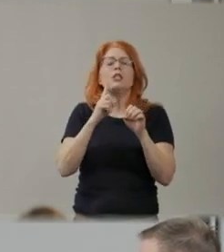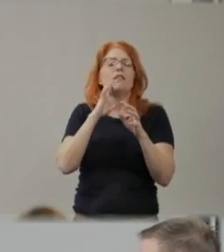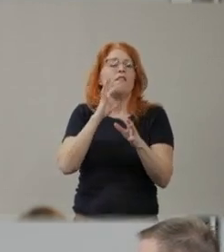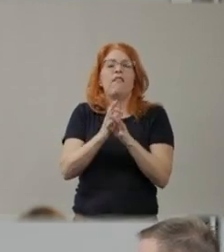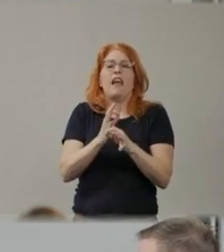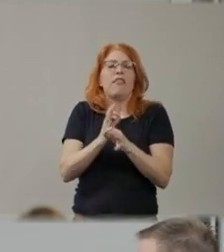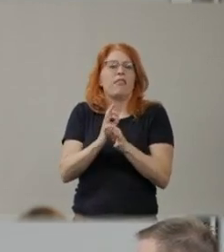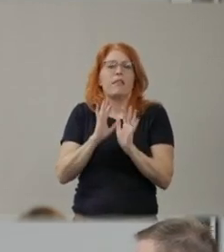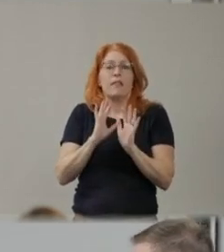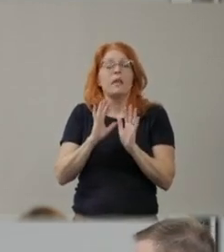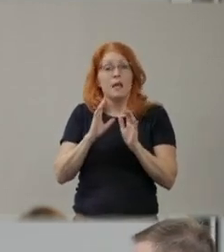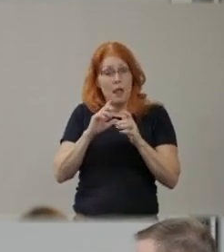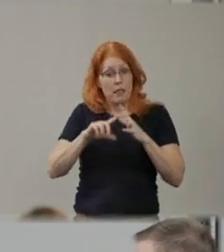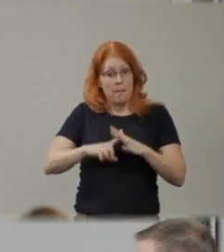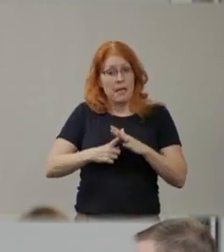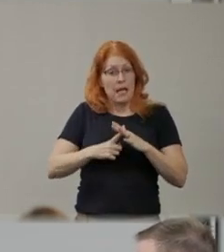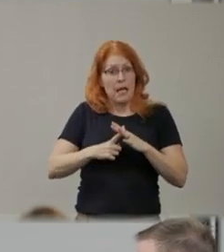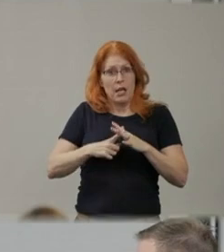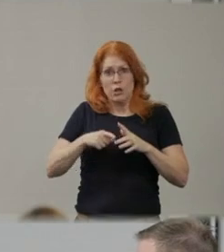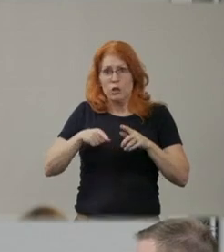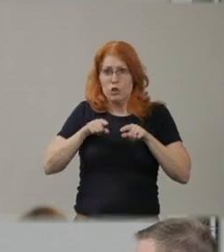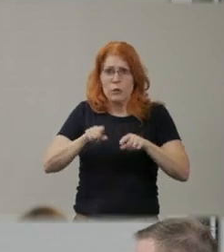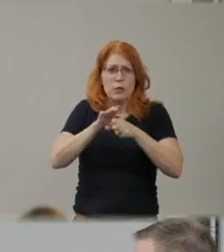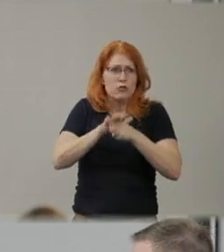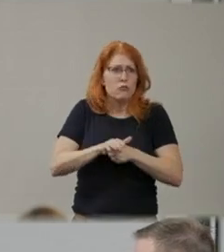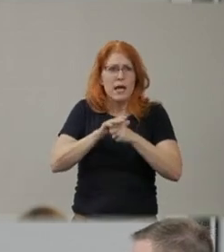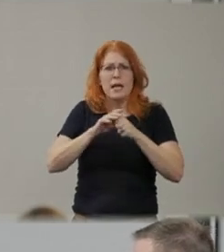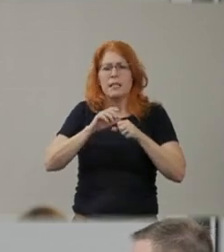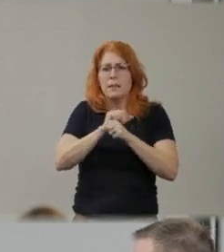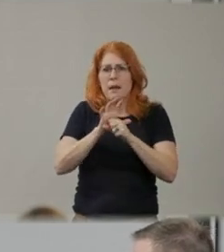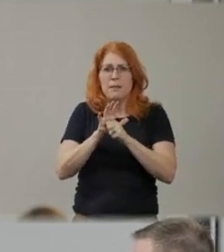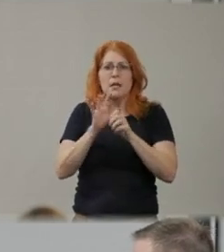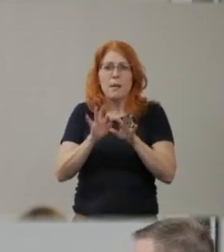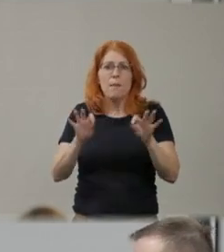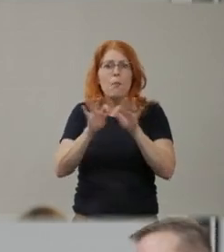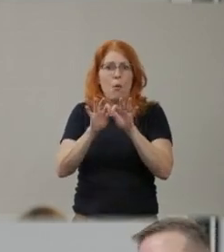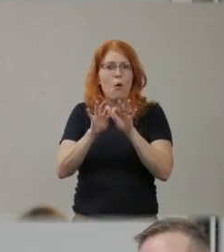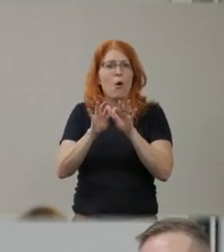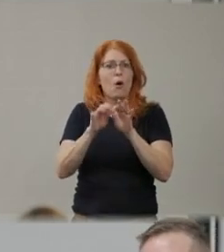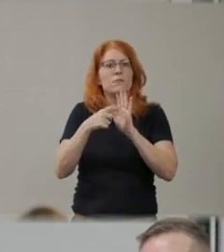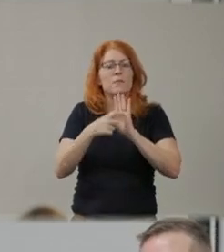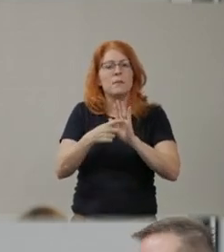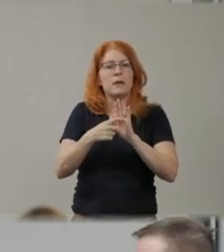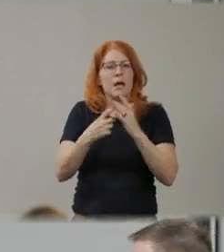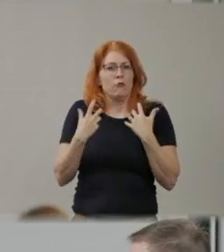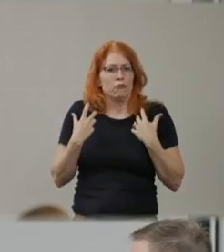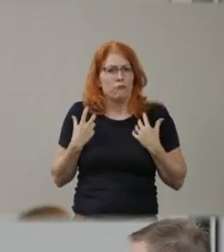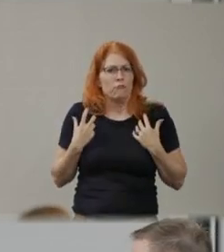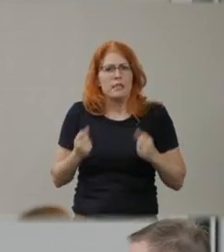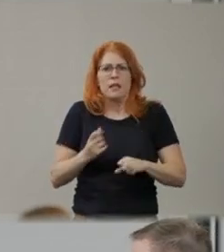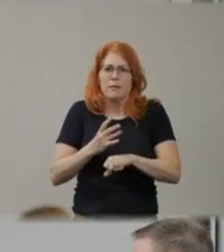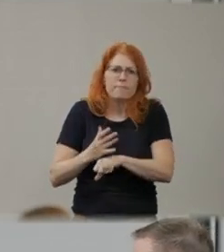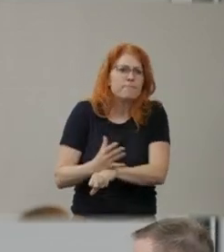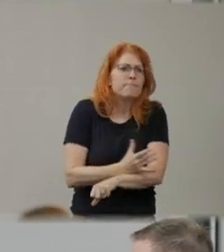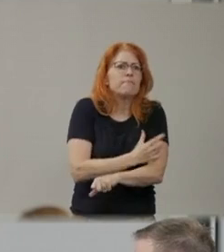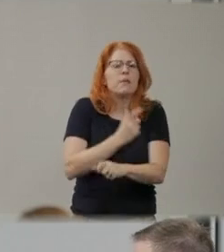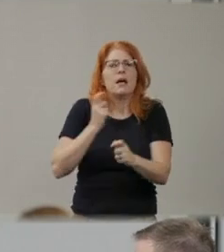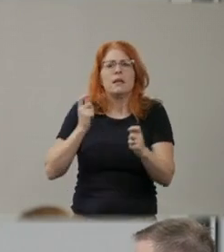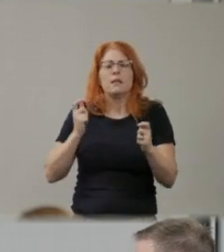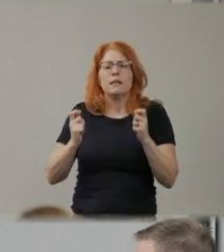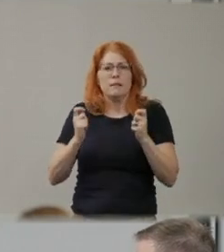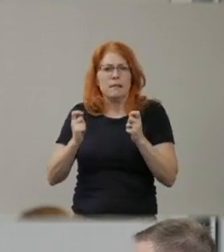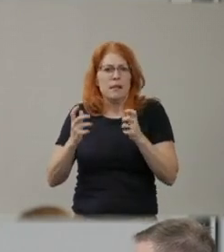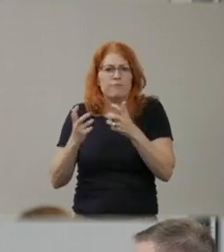in the beginning of the distress during the pandemic, it was really important for us to demonstrate resiliency and not fold under